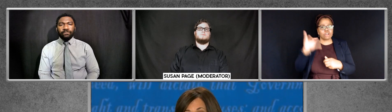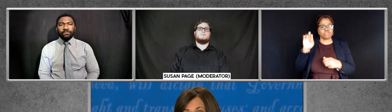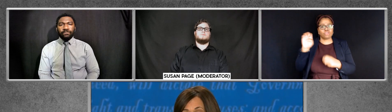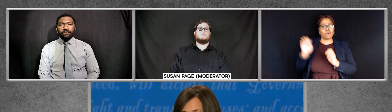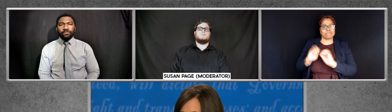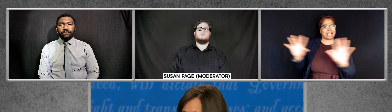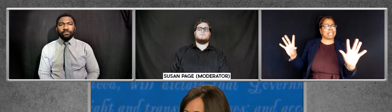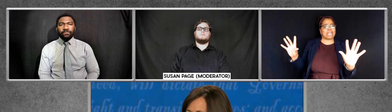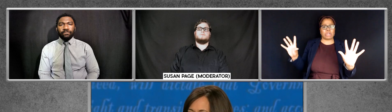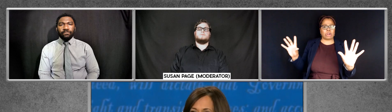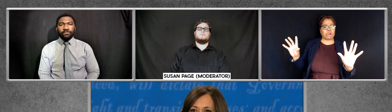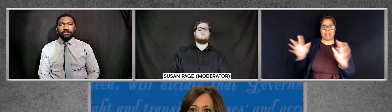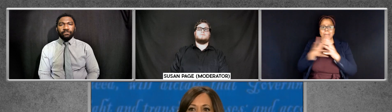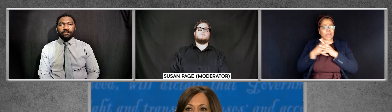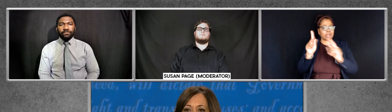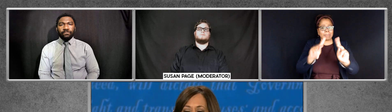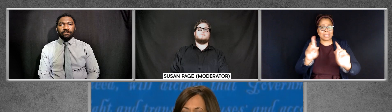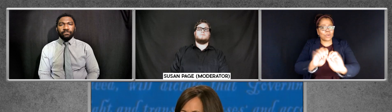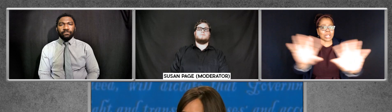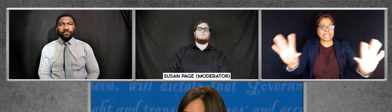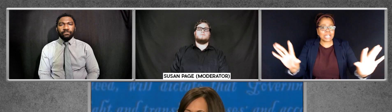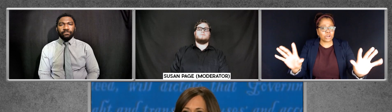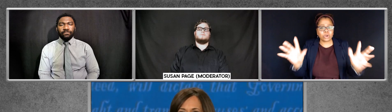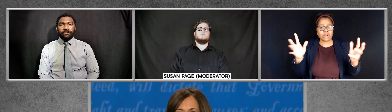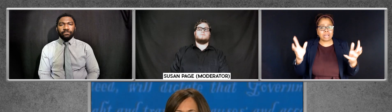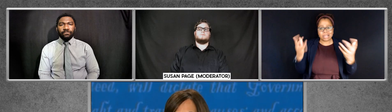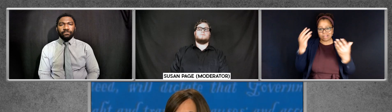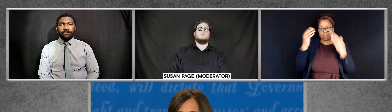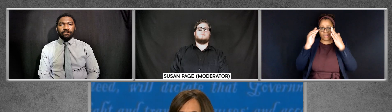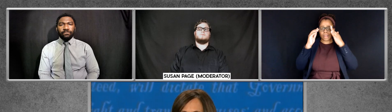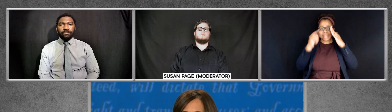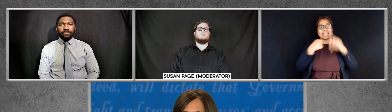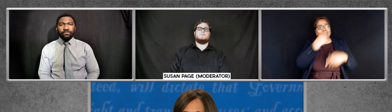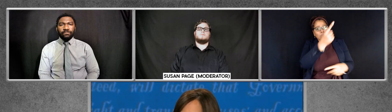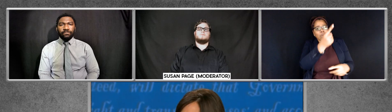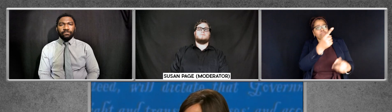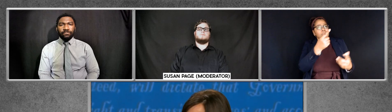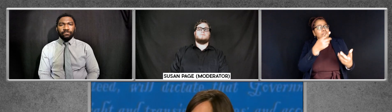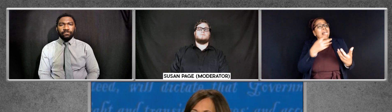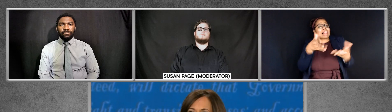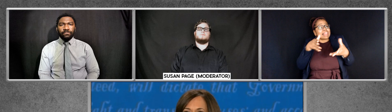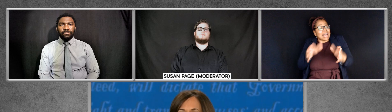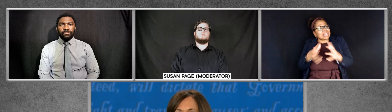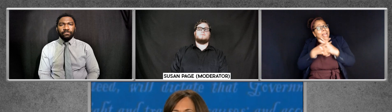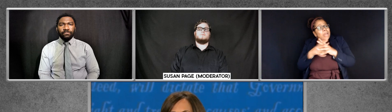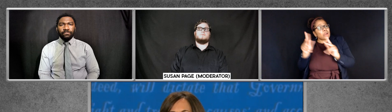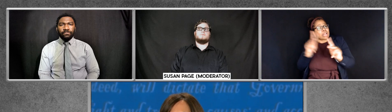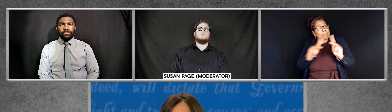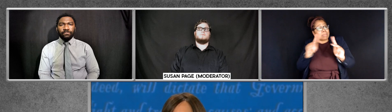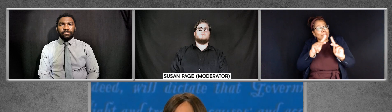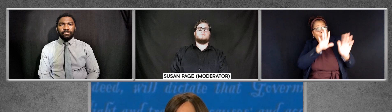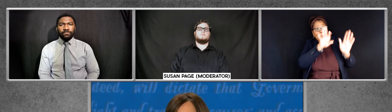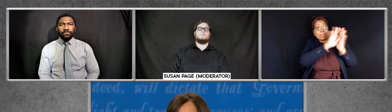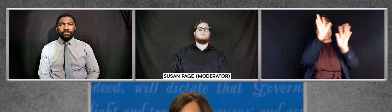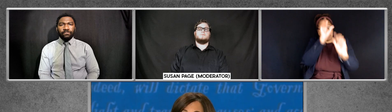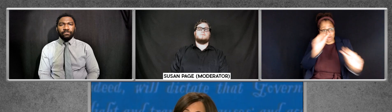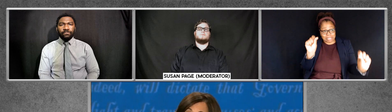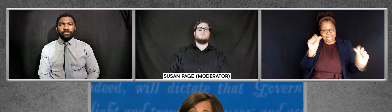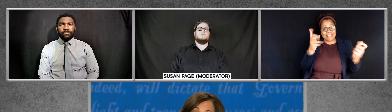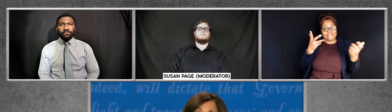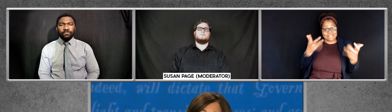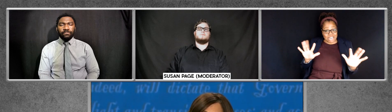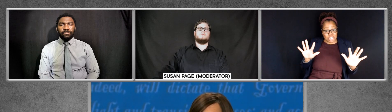American people are. Let the American people fill that seat in the White House, and then we'll fill that seat on the United States Supreme